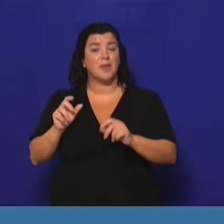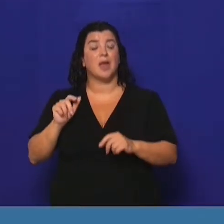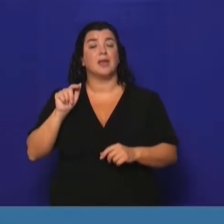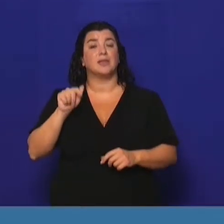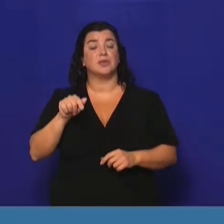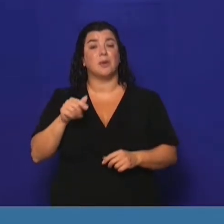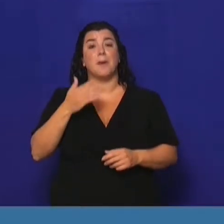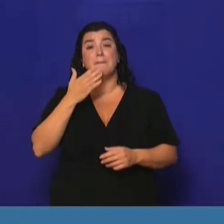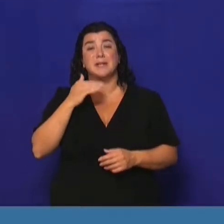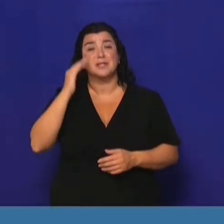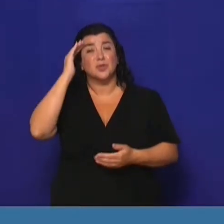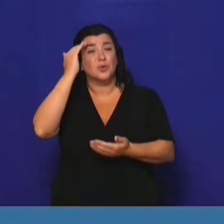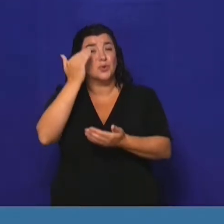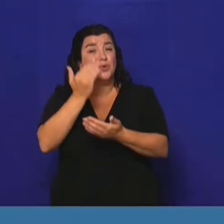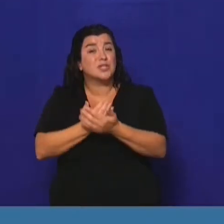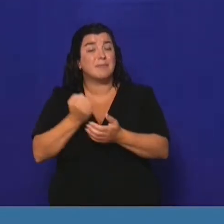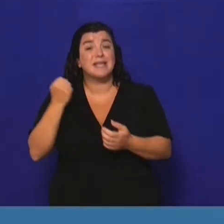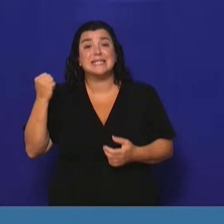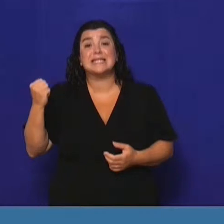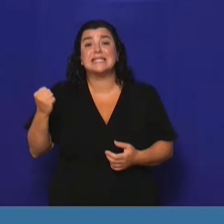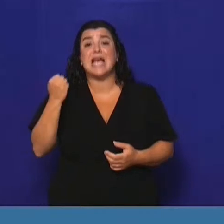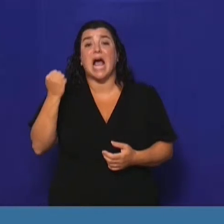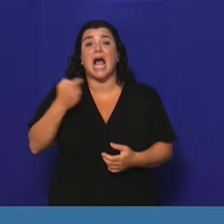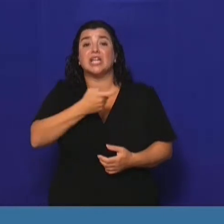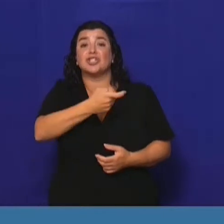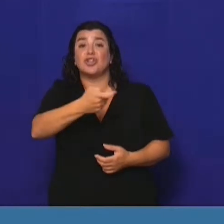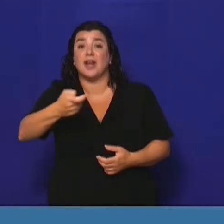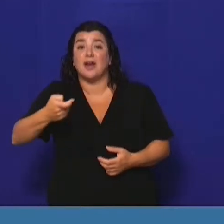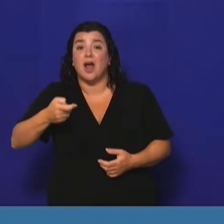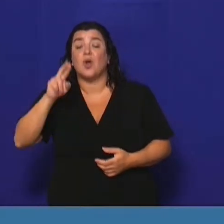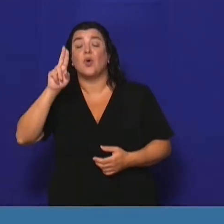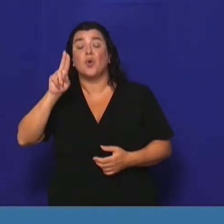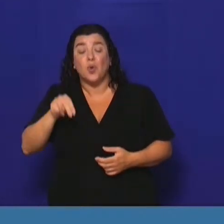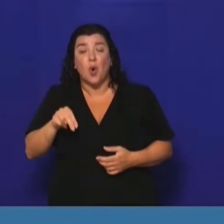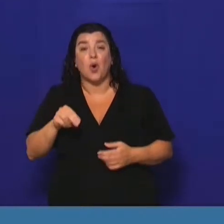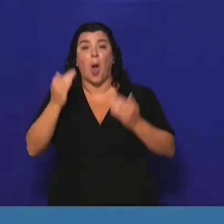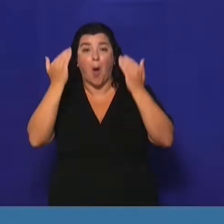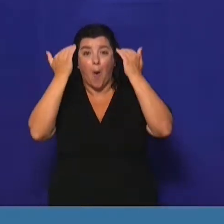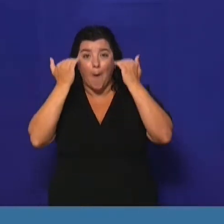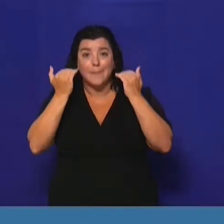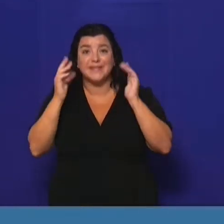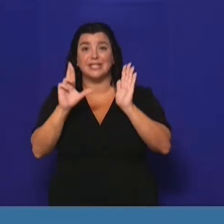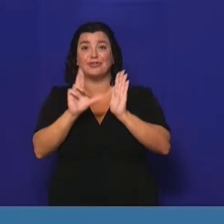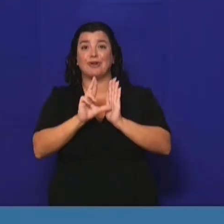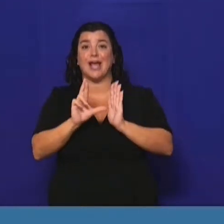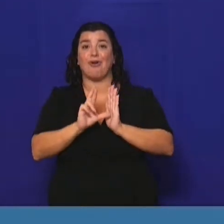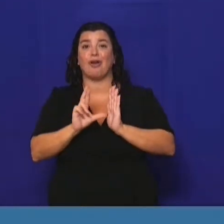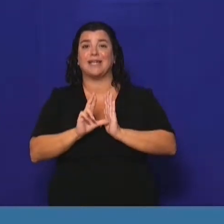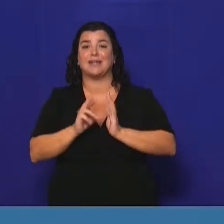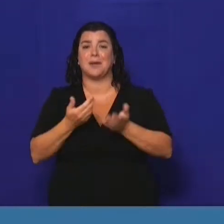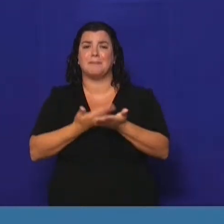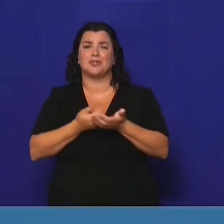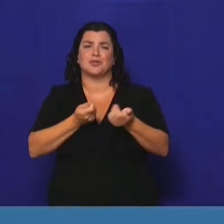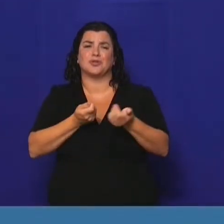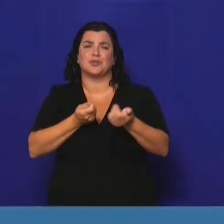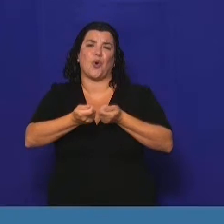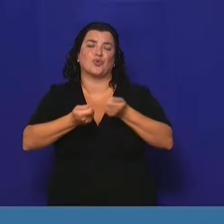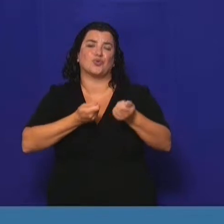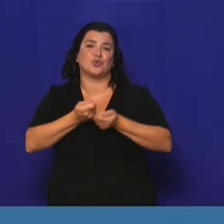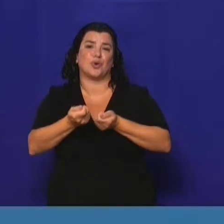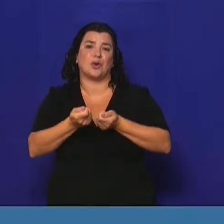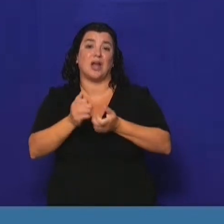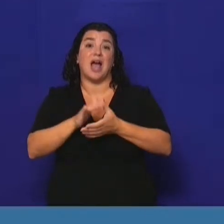li tieħdu ħsieb saħħitkom in ġenerali imma wkoll li żommu mal-miżuri ta' mitigazzjoni biex issa iktar u iktar li